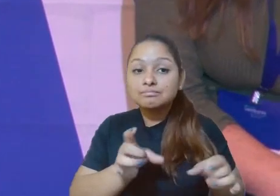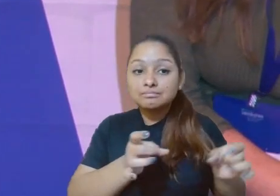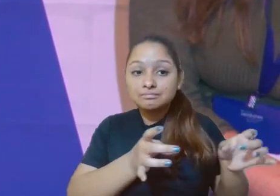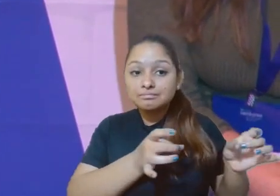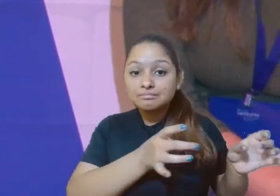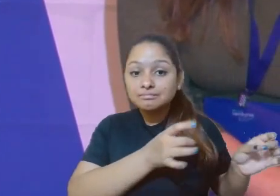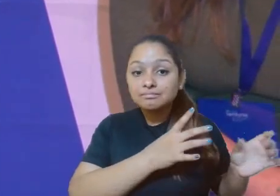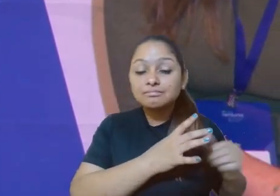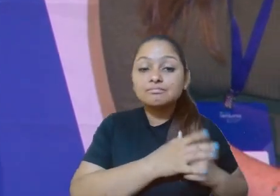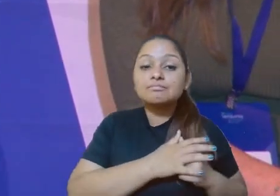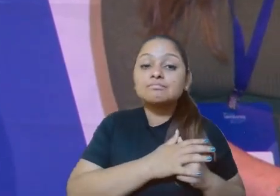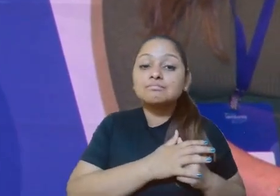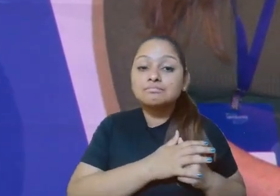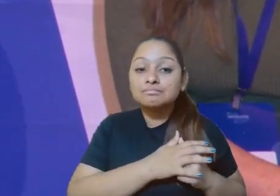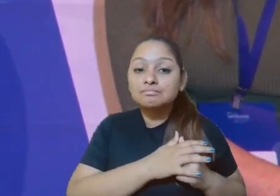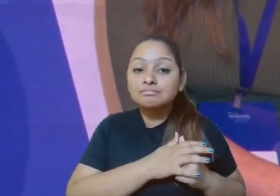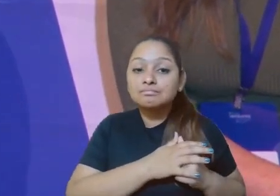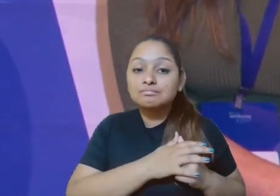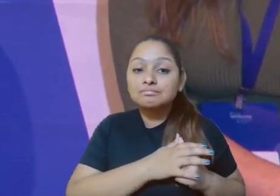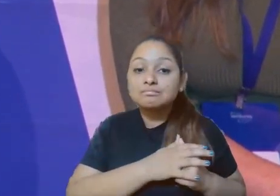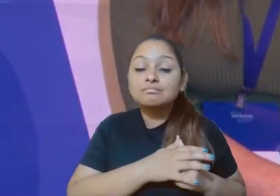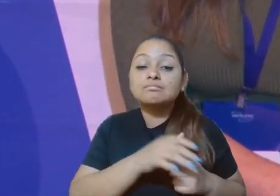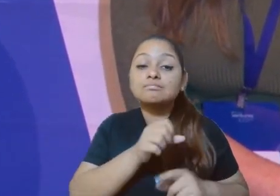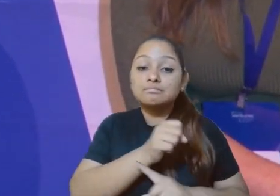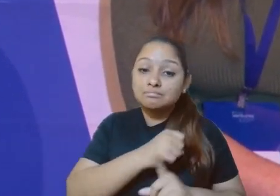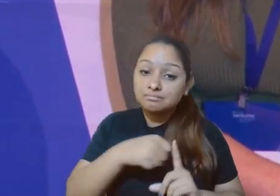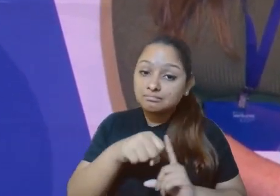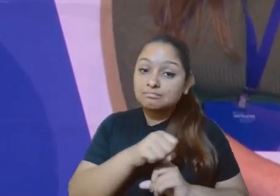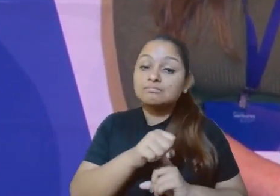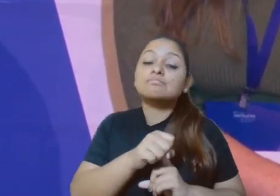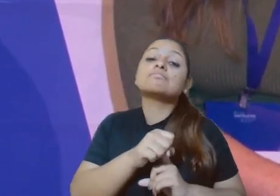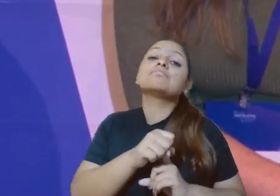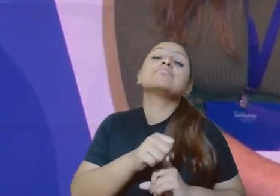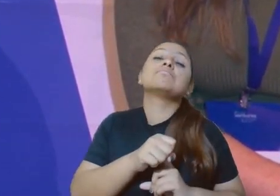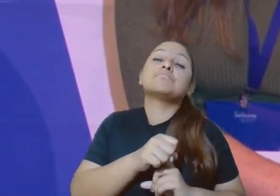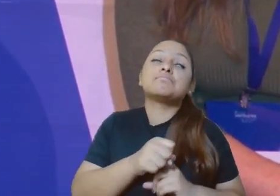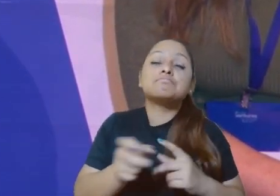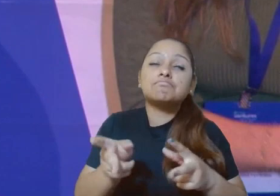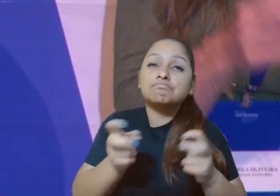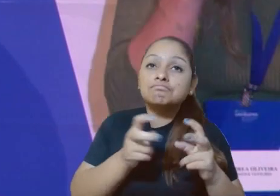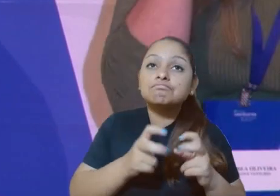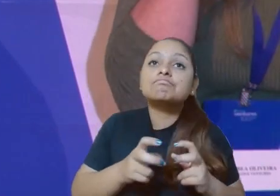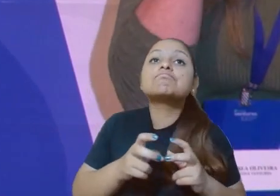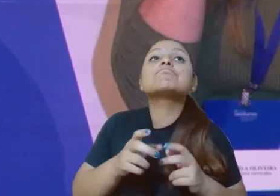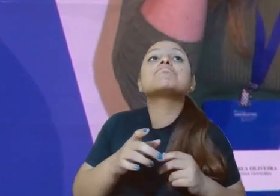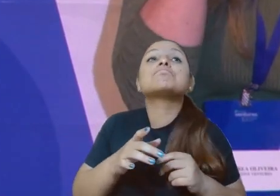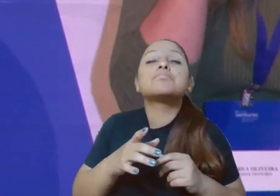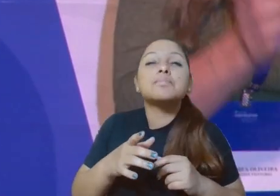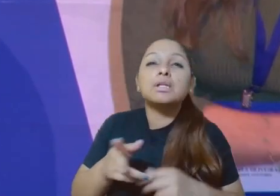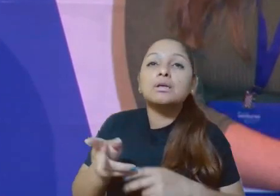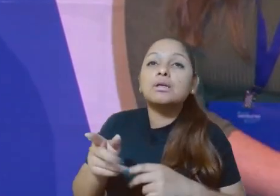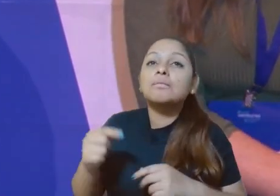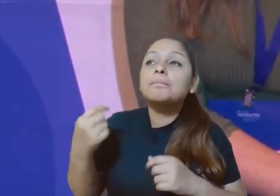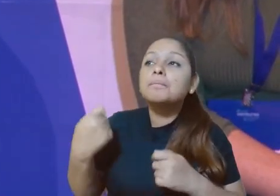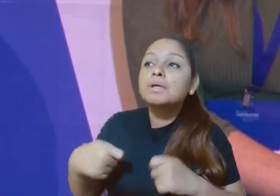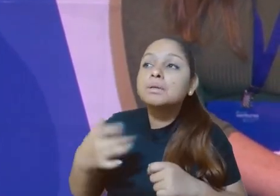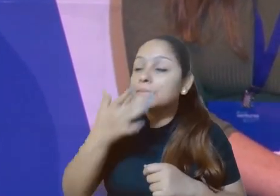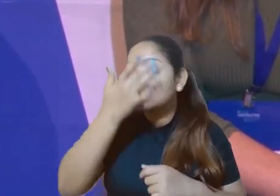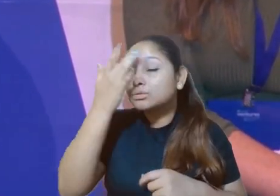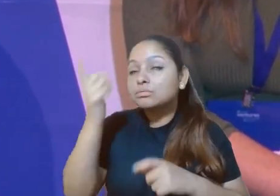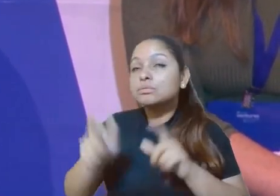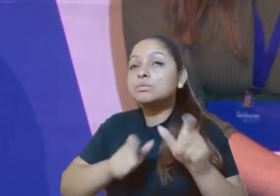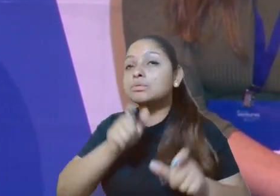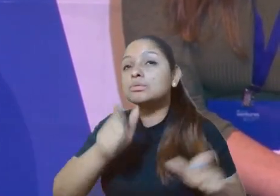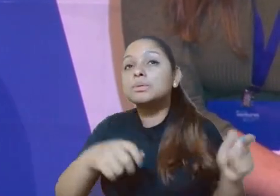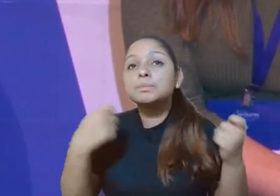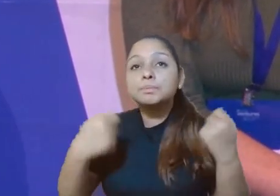the market, when we think of what society needs, and great corporations with capital, the great